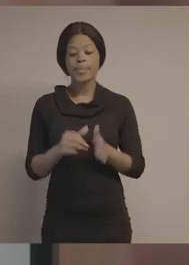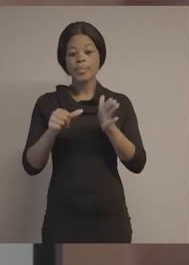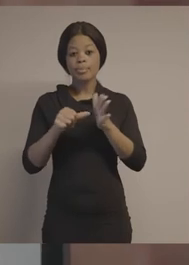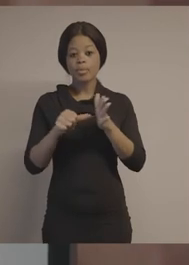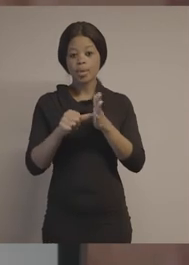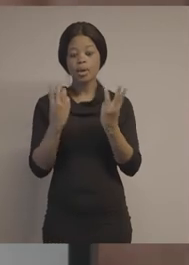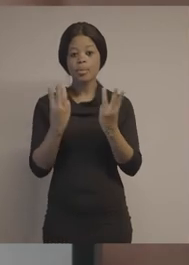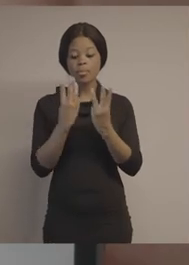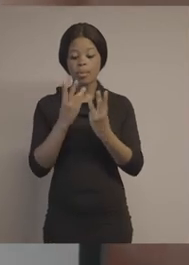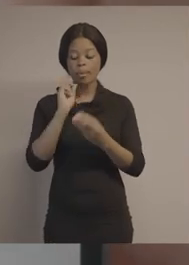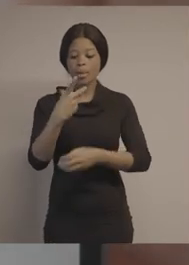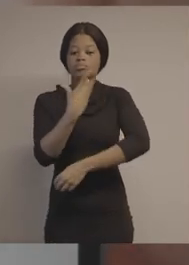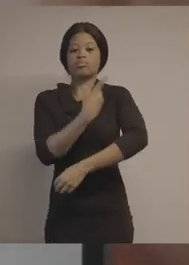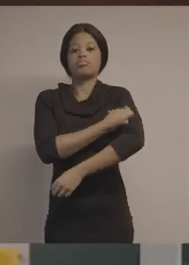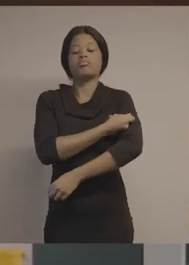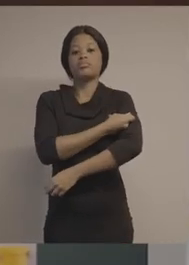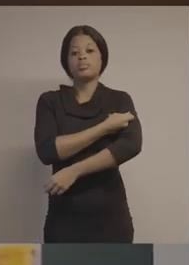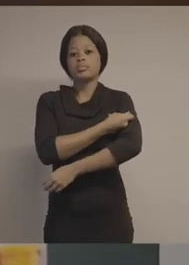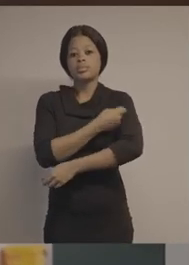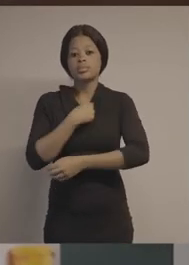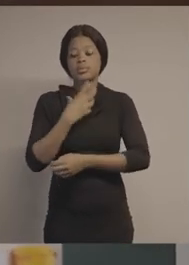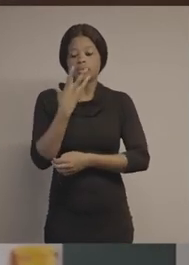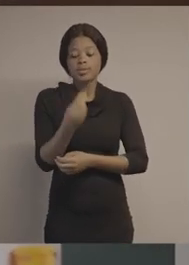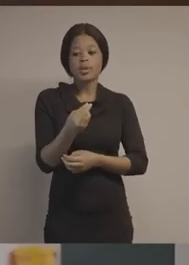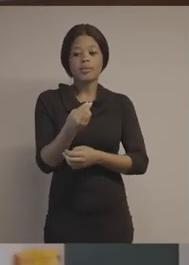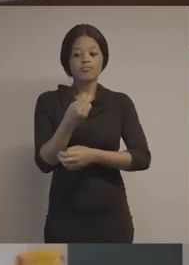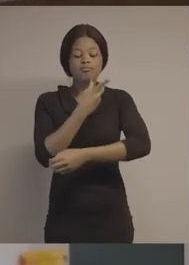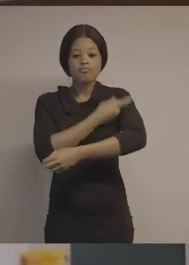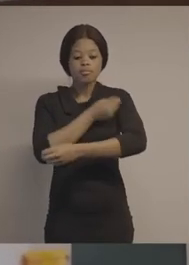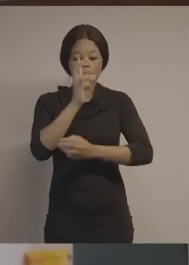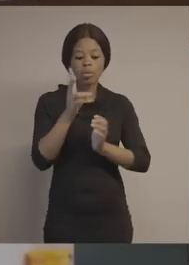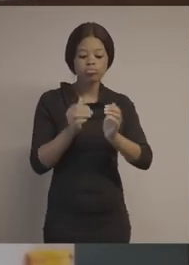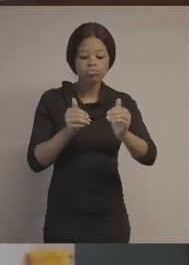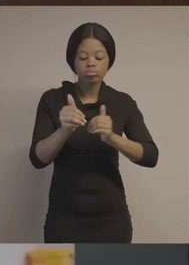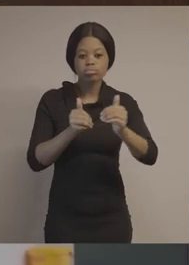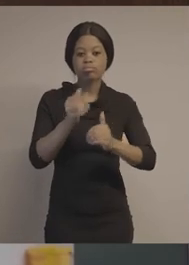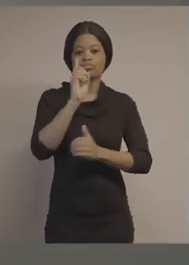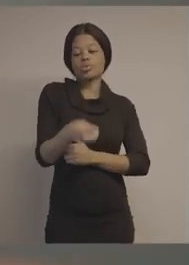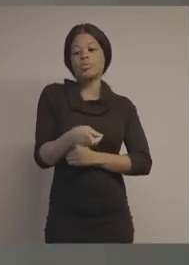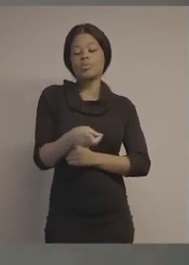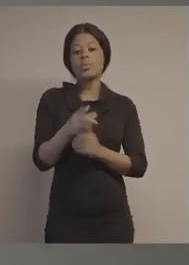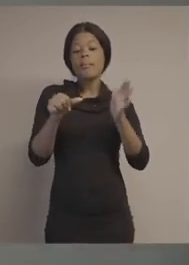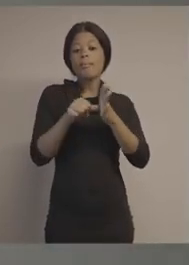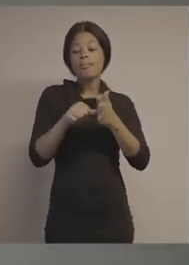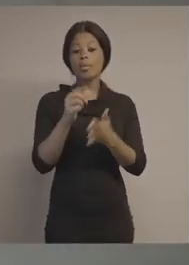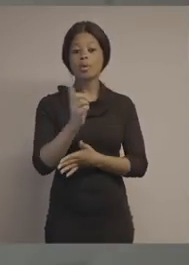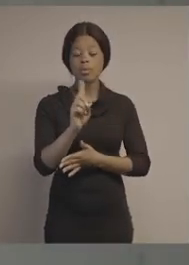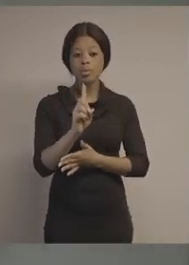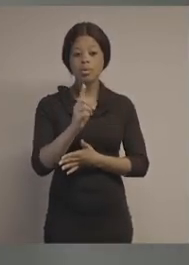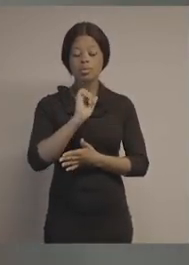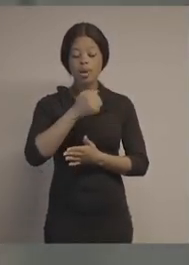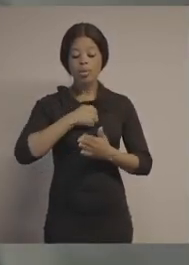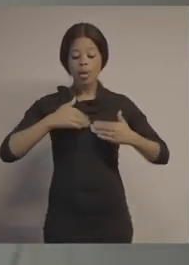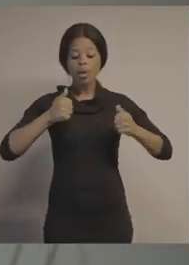It's important for people to take the vaccines. There is different phases in which the vaccines will be administered. To me, it is important that